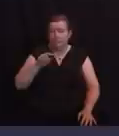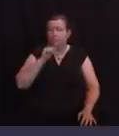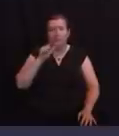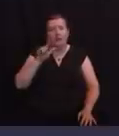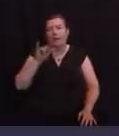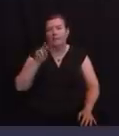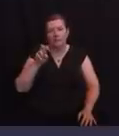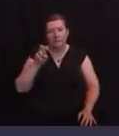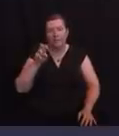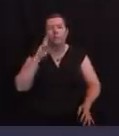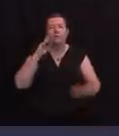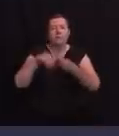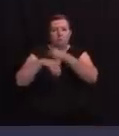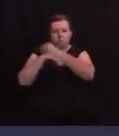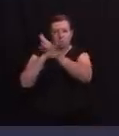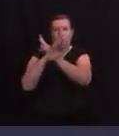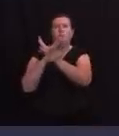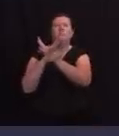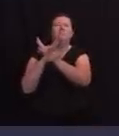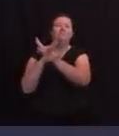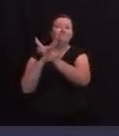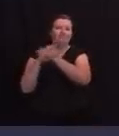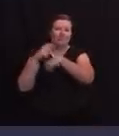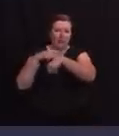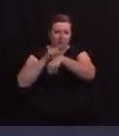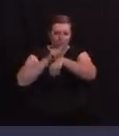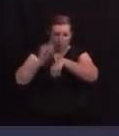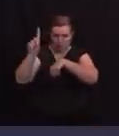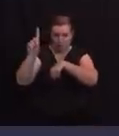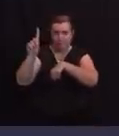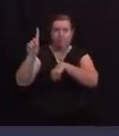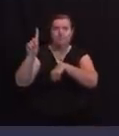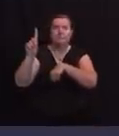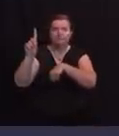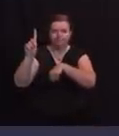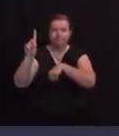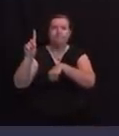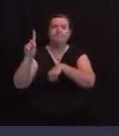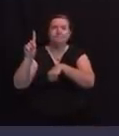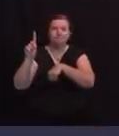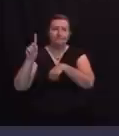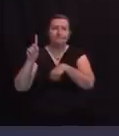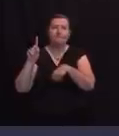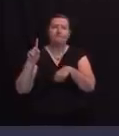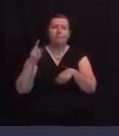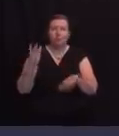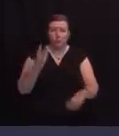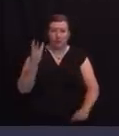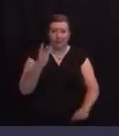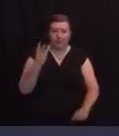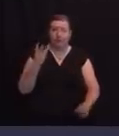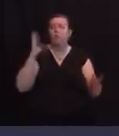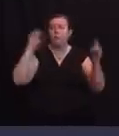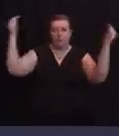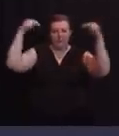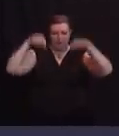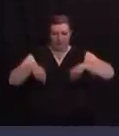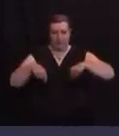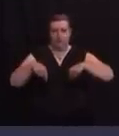but we will be at 1 o'clock on Monday, and then we'll be back here live at 1 o'clock a week from today, unless you hear